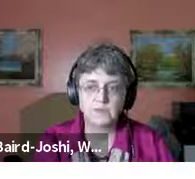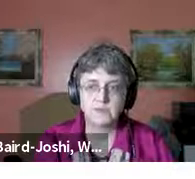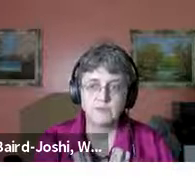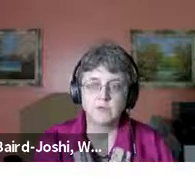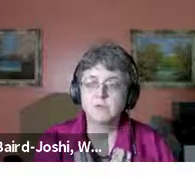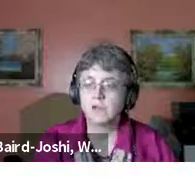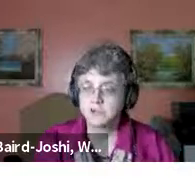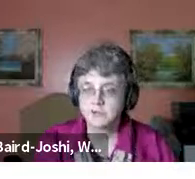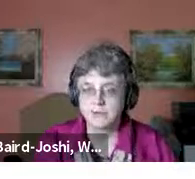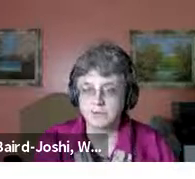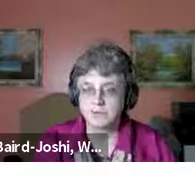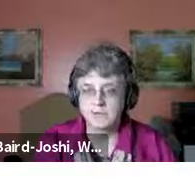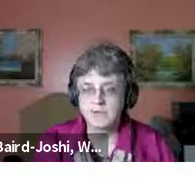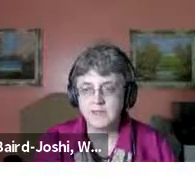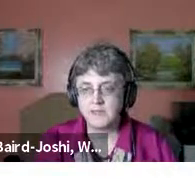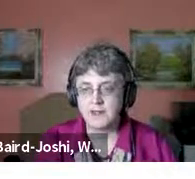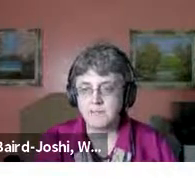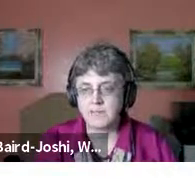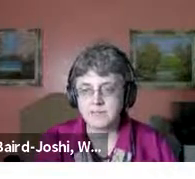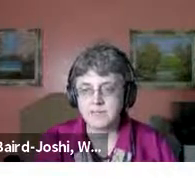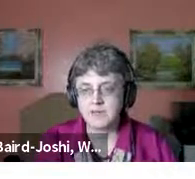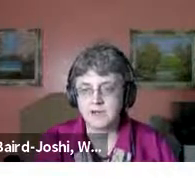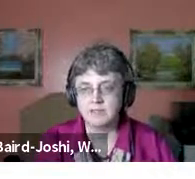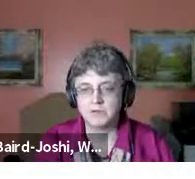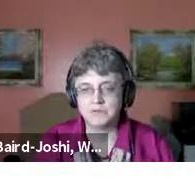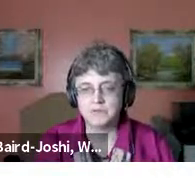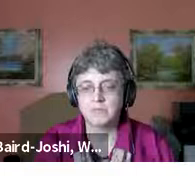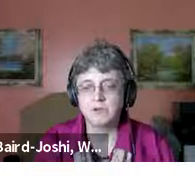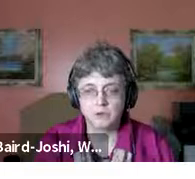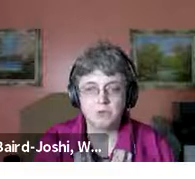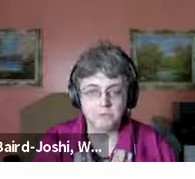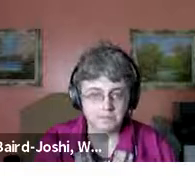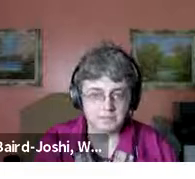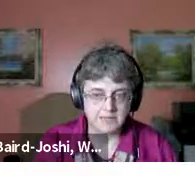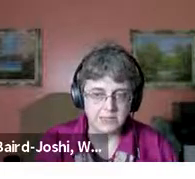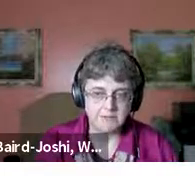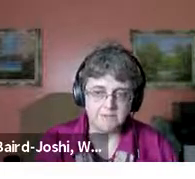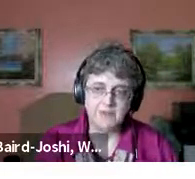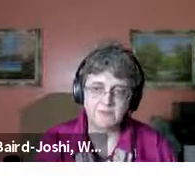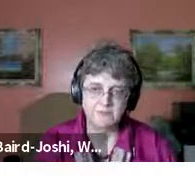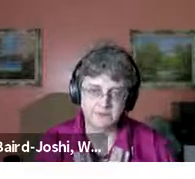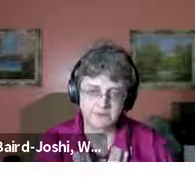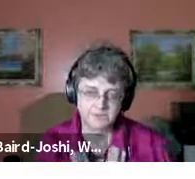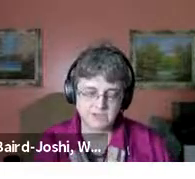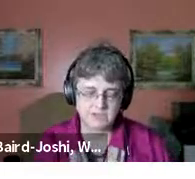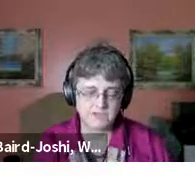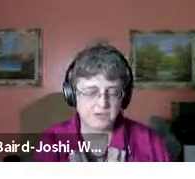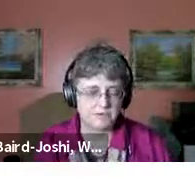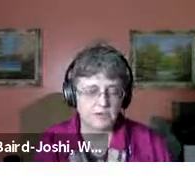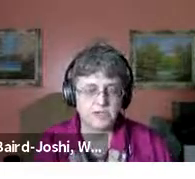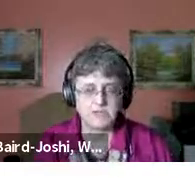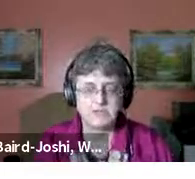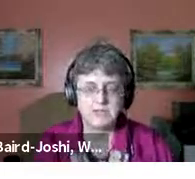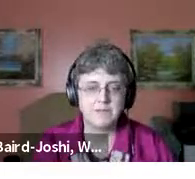preschool through grade 12, because they are our most vulnerable population. I'm the federal legislative chair